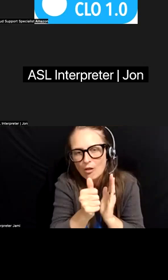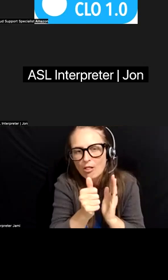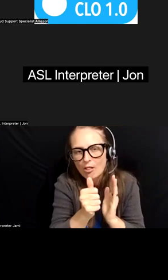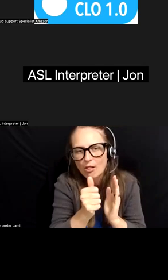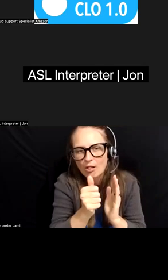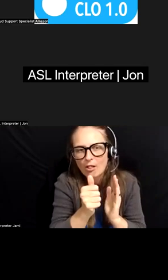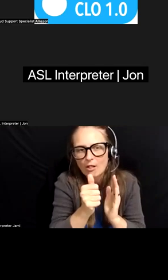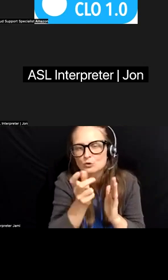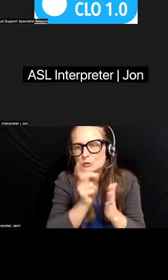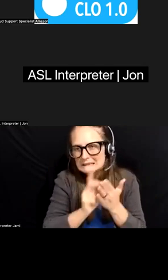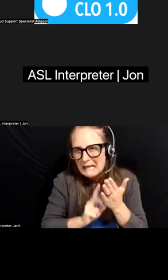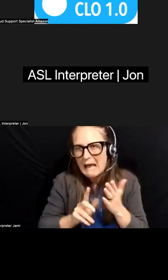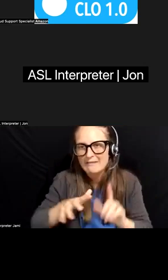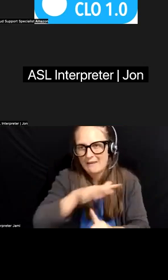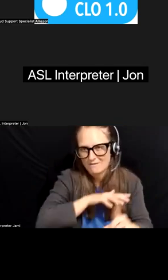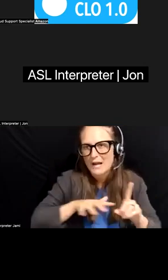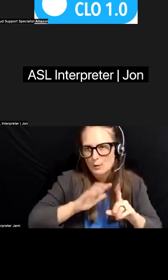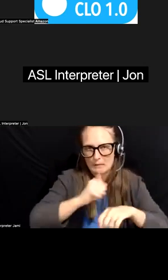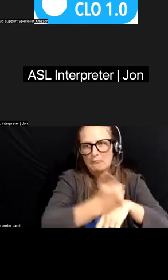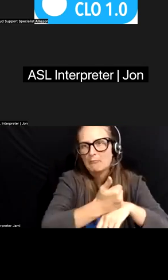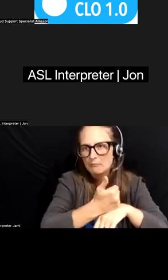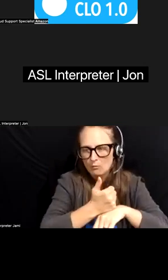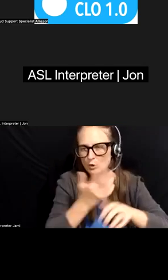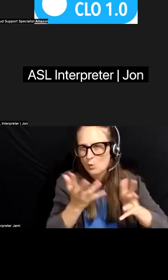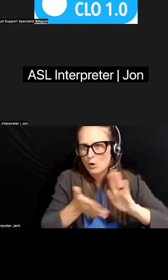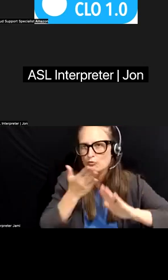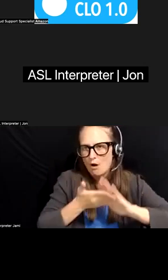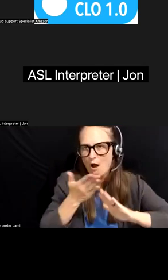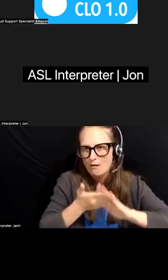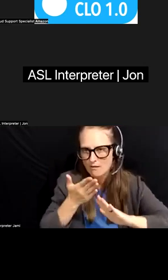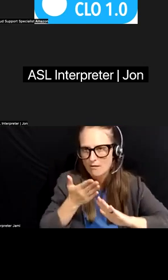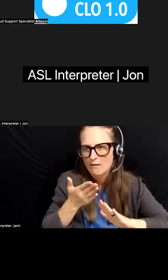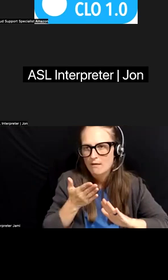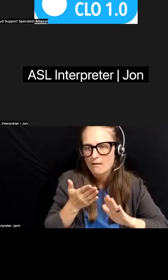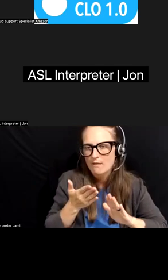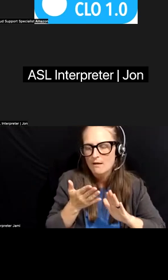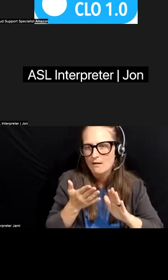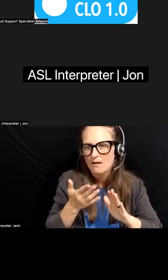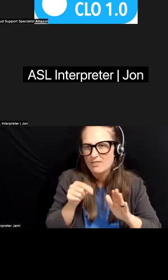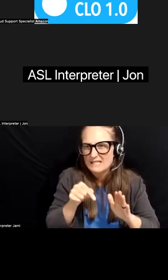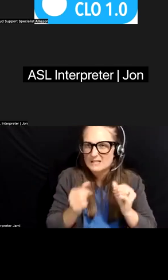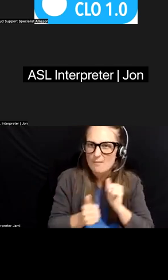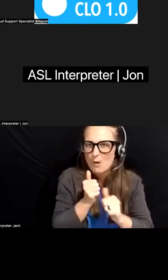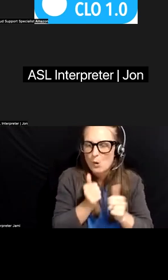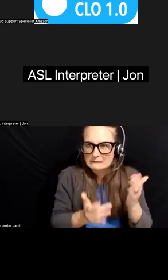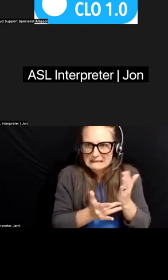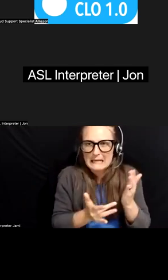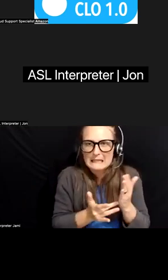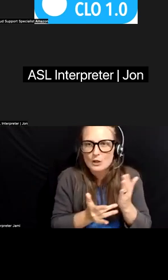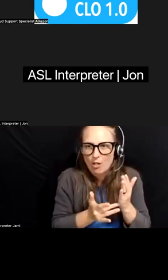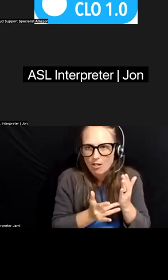the environment that you're going to run. So this is the most technical one and the